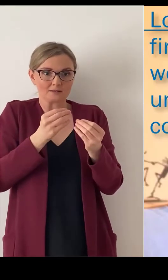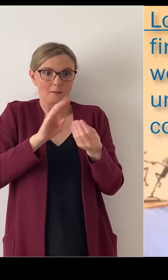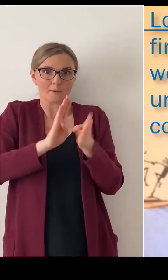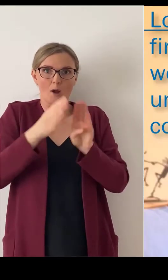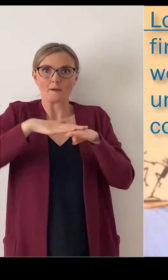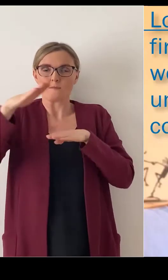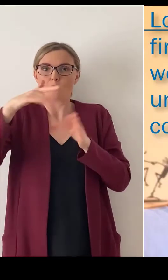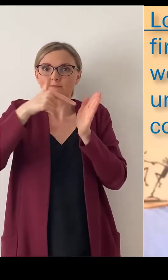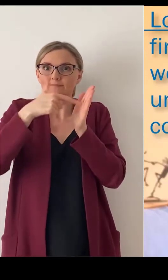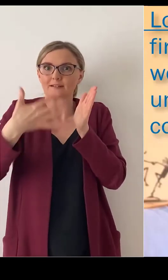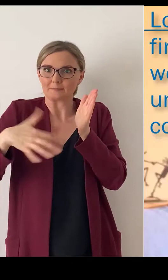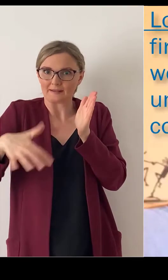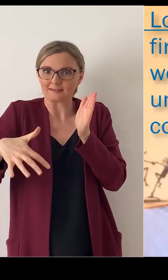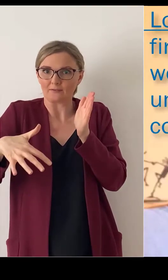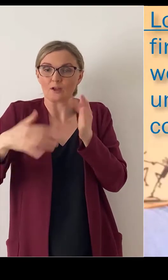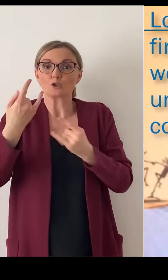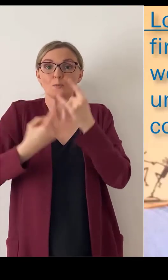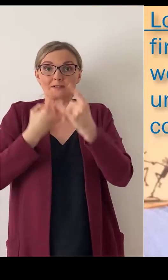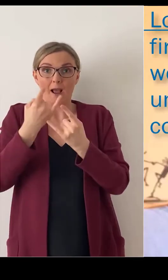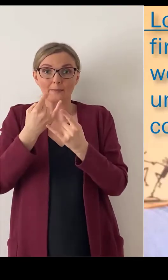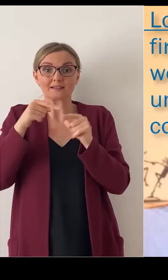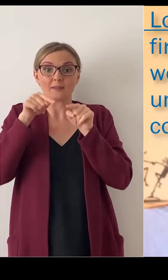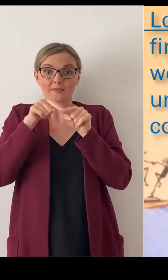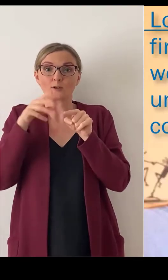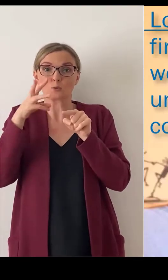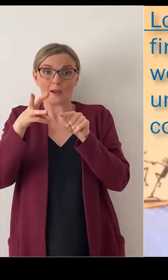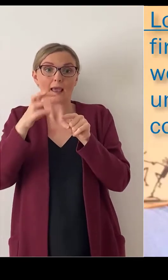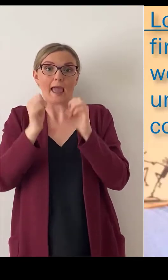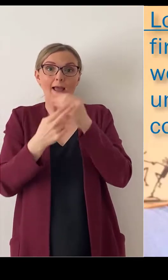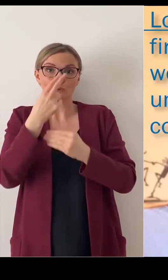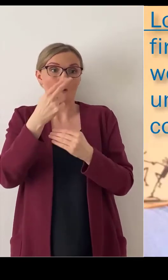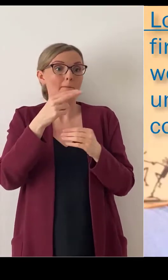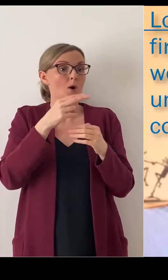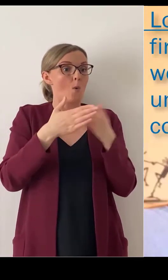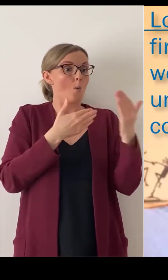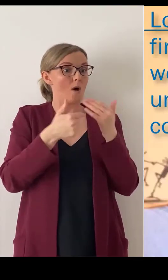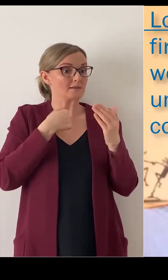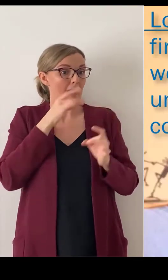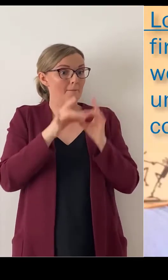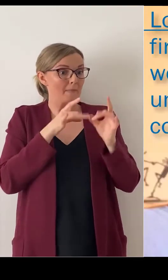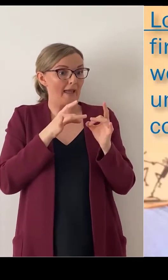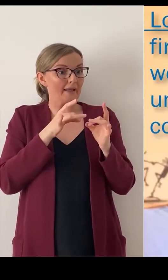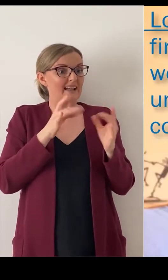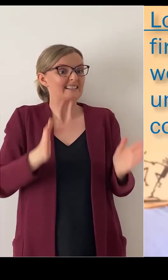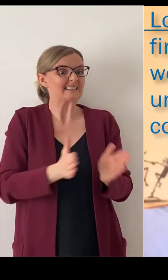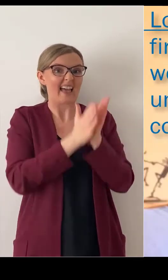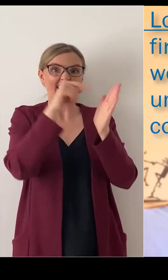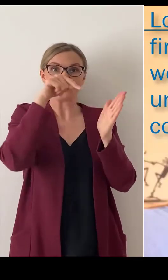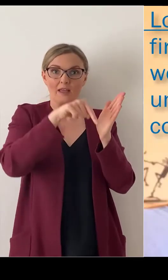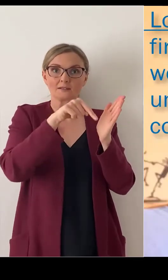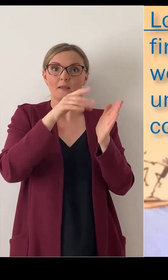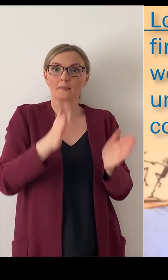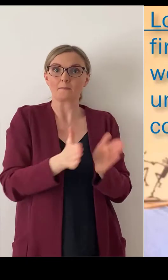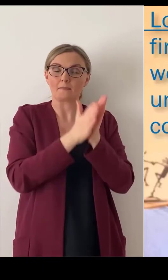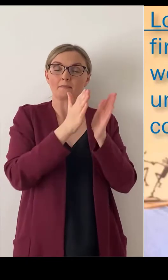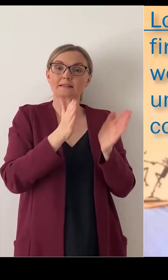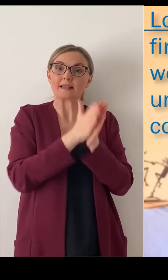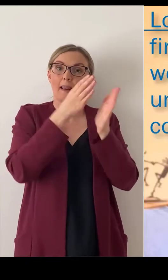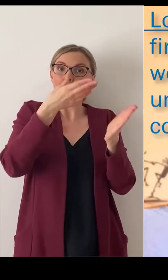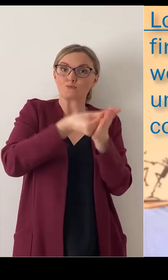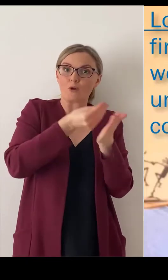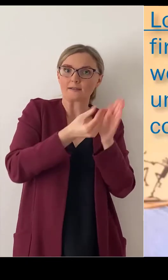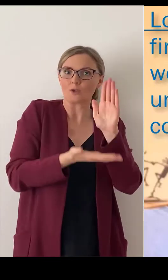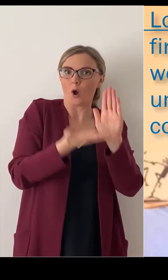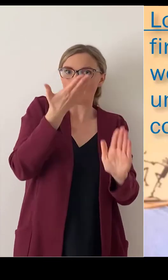good prices, and that can increase the prices in general. So if